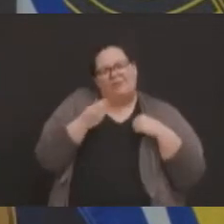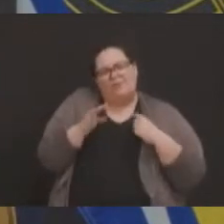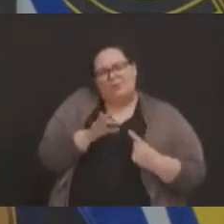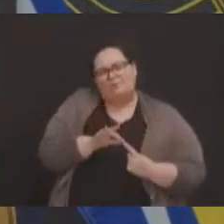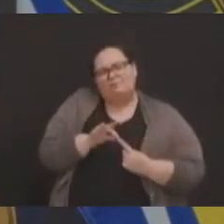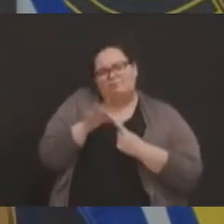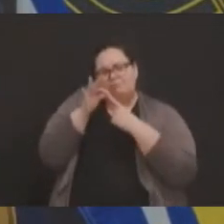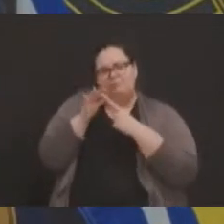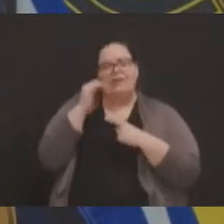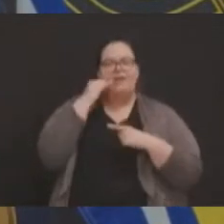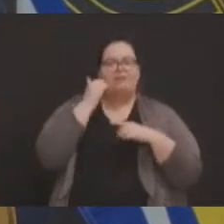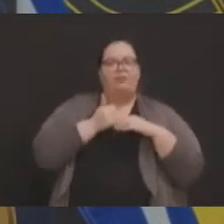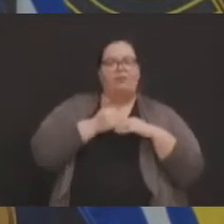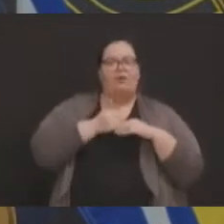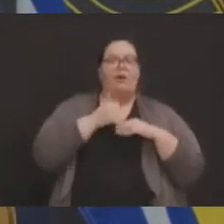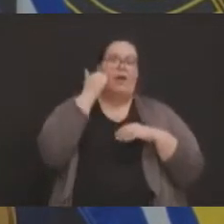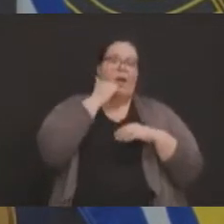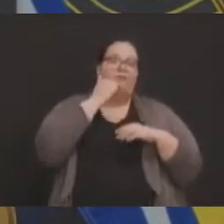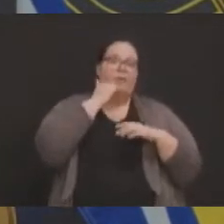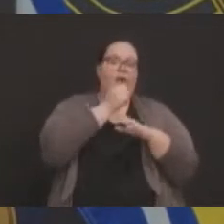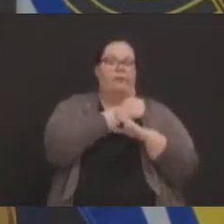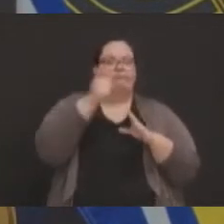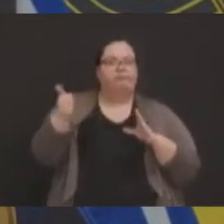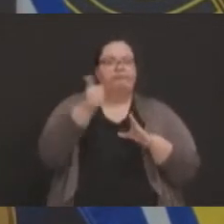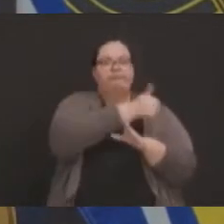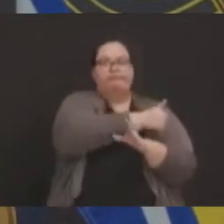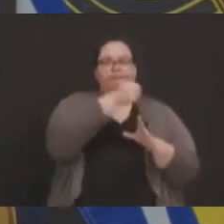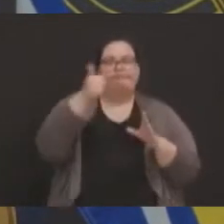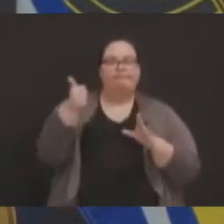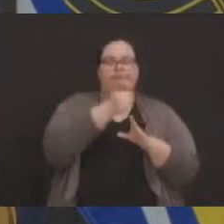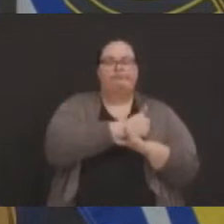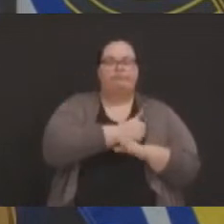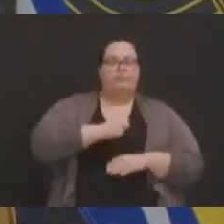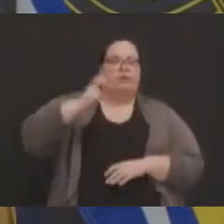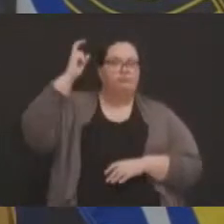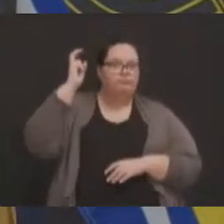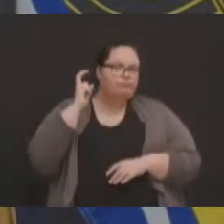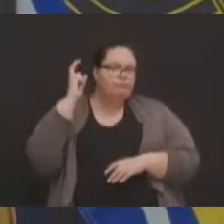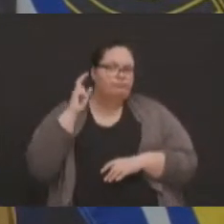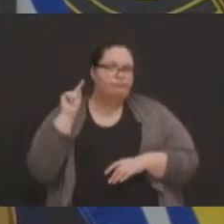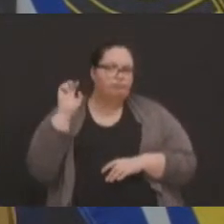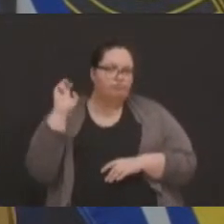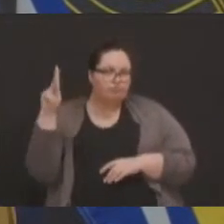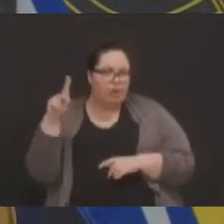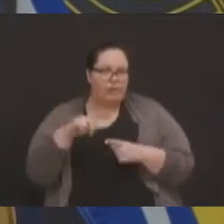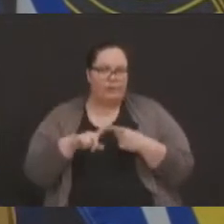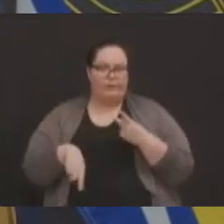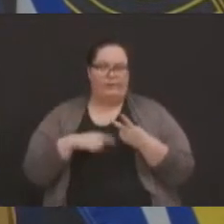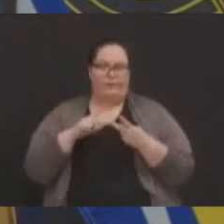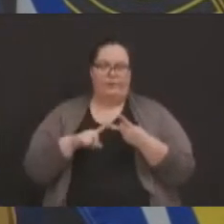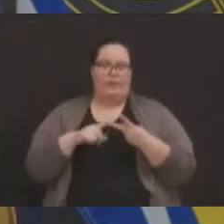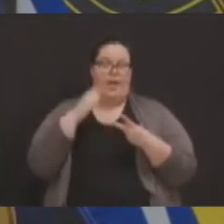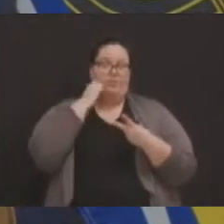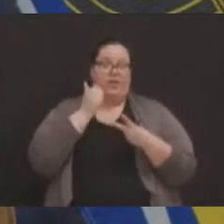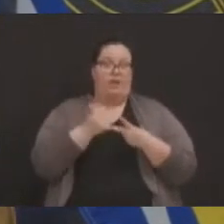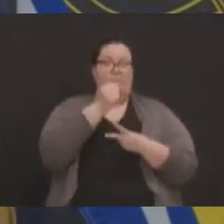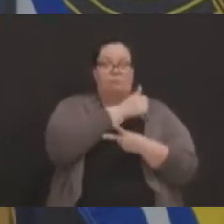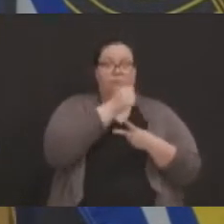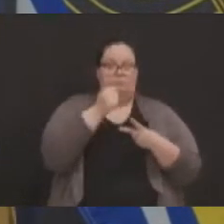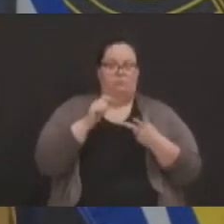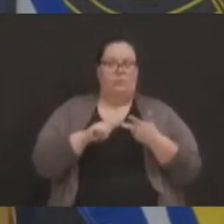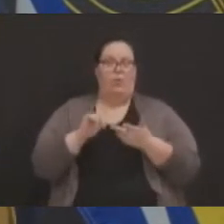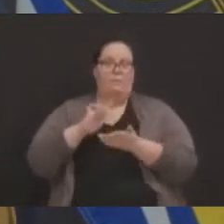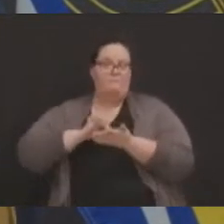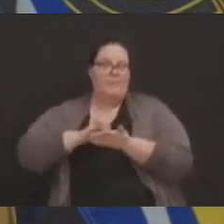travel for medical care, childcare, and child custody. As well, those commuting for work or